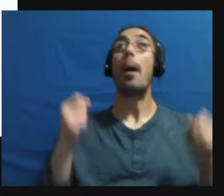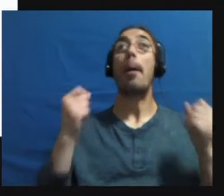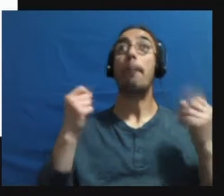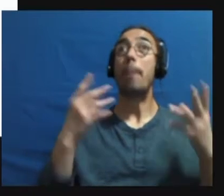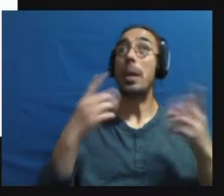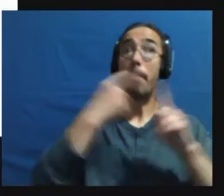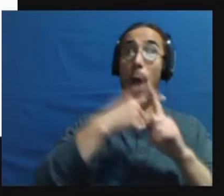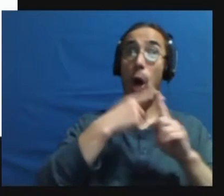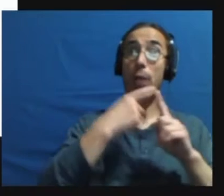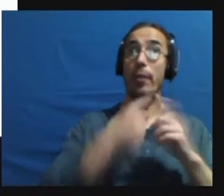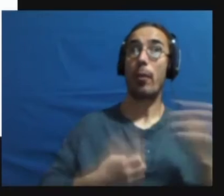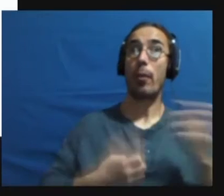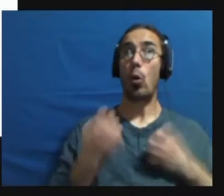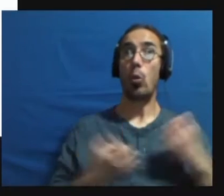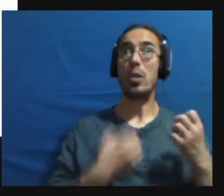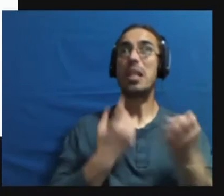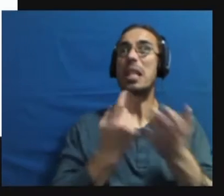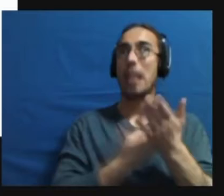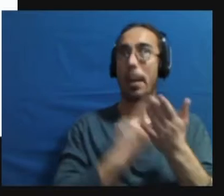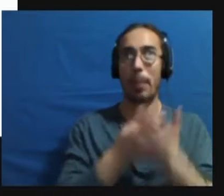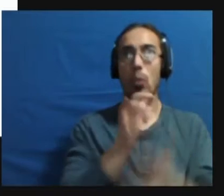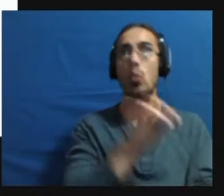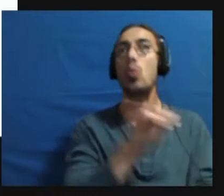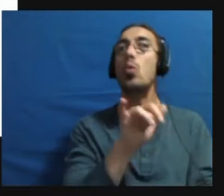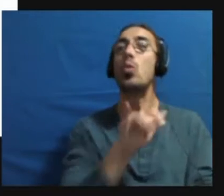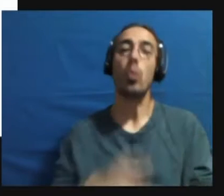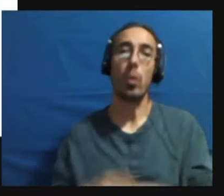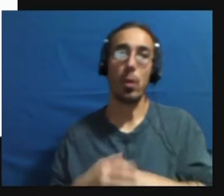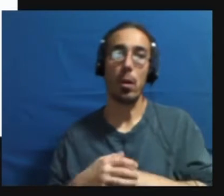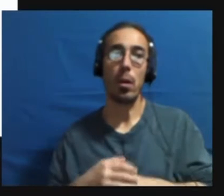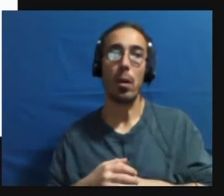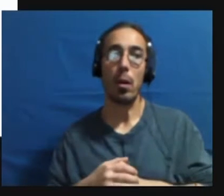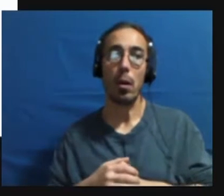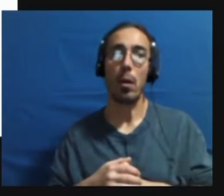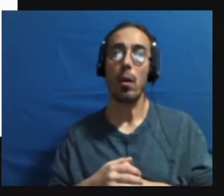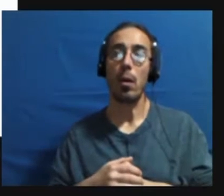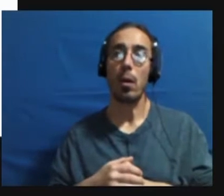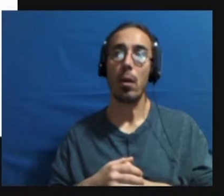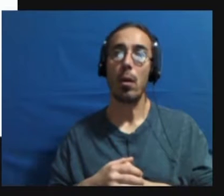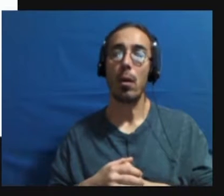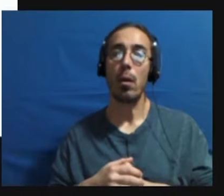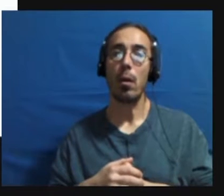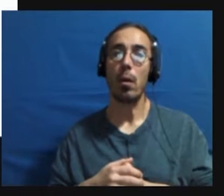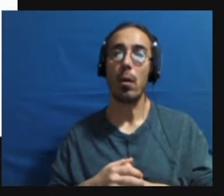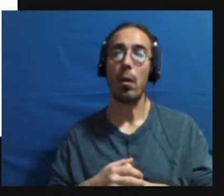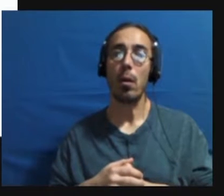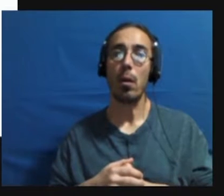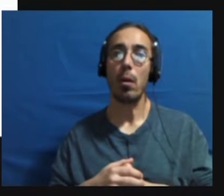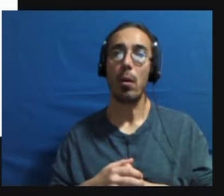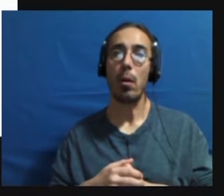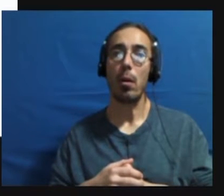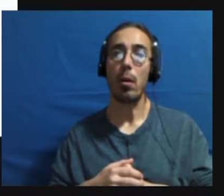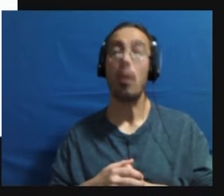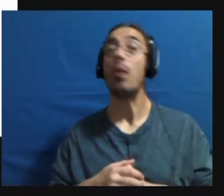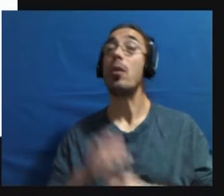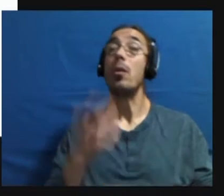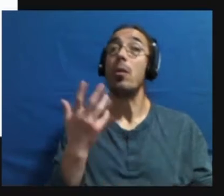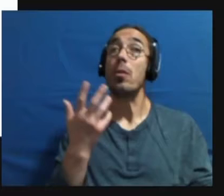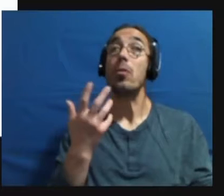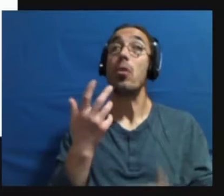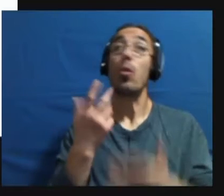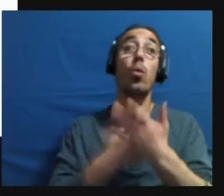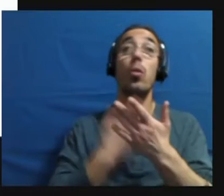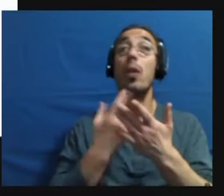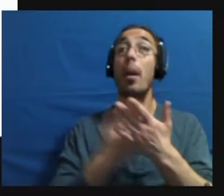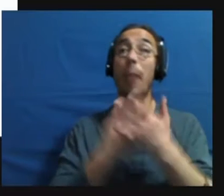emotion. So, stimming is often framed as something that happens when autistics are upset. And yes, we are